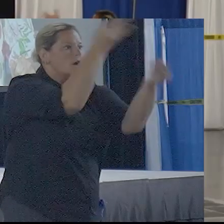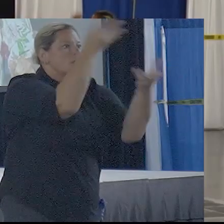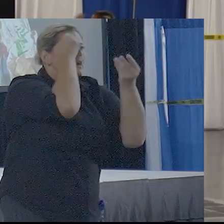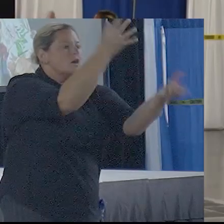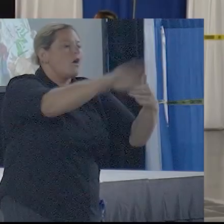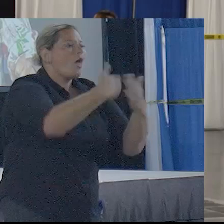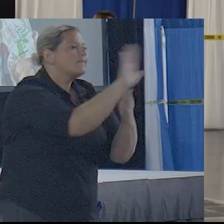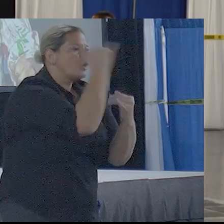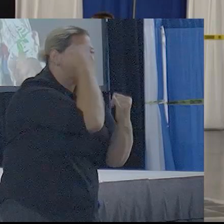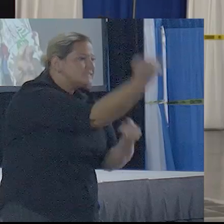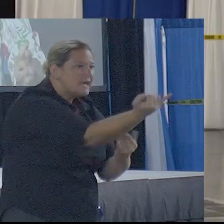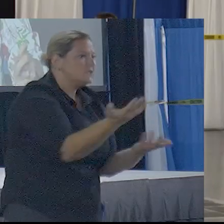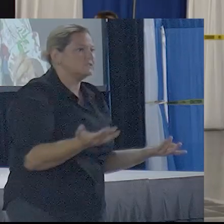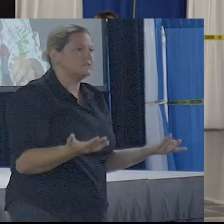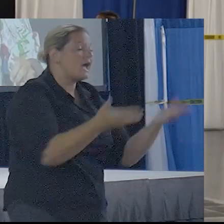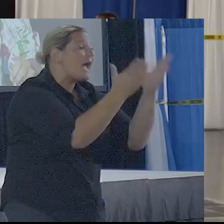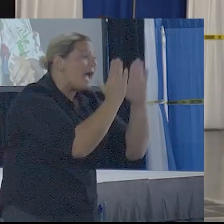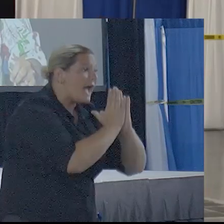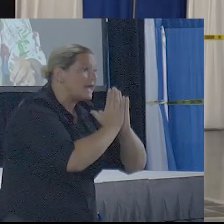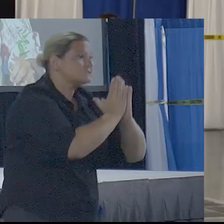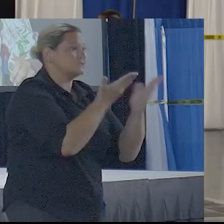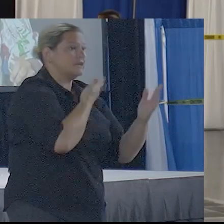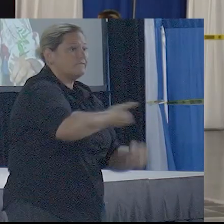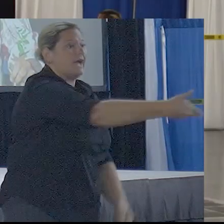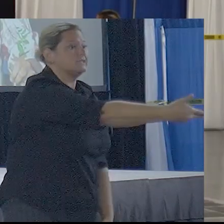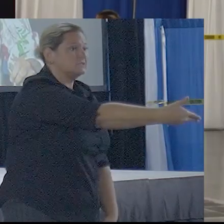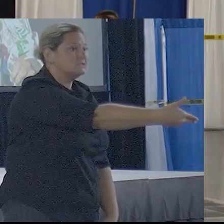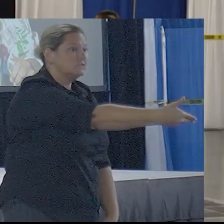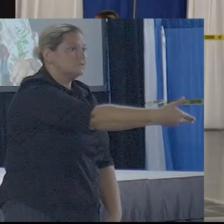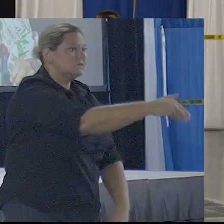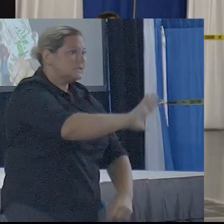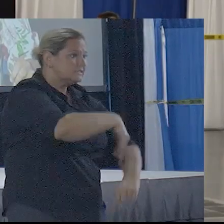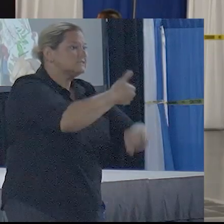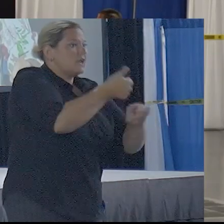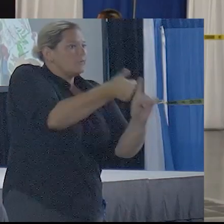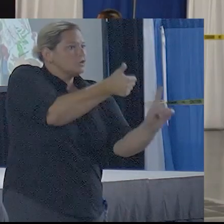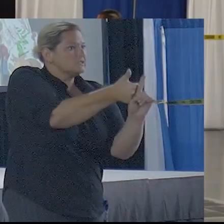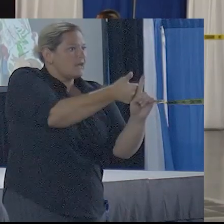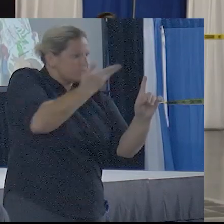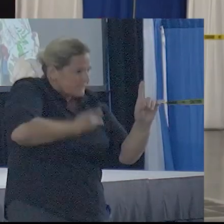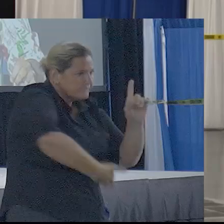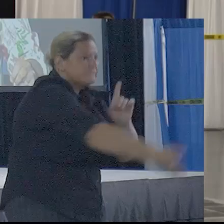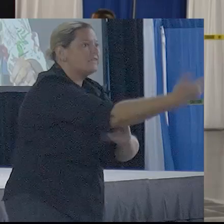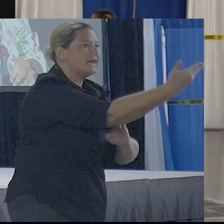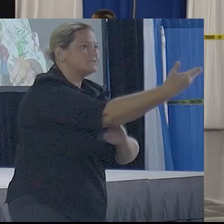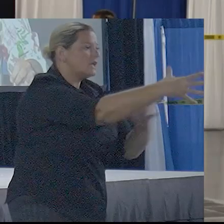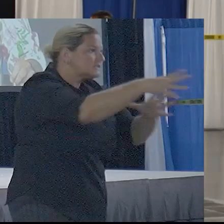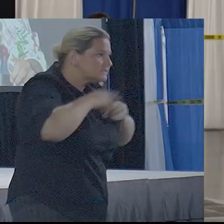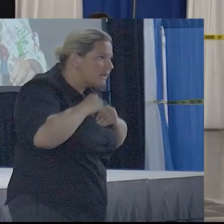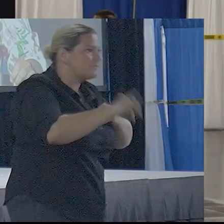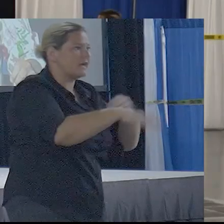Ask to be invited to those tables. Put yourself in places where you can be invited, and make sure that you accept that